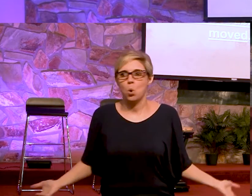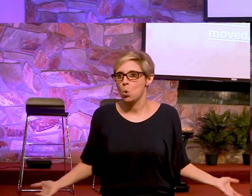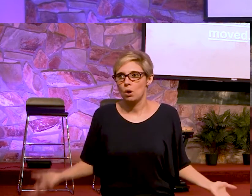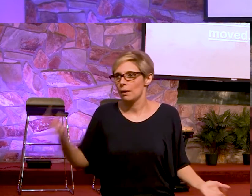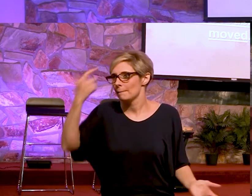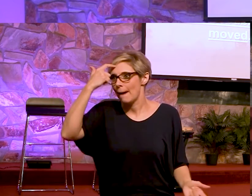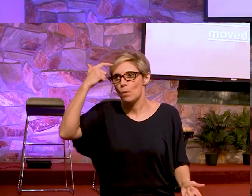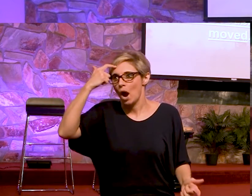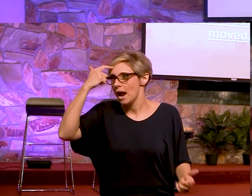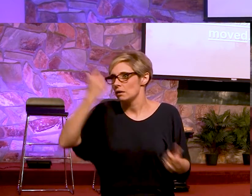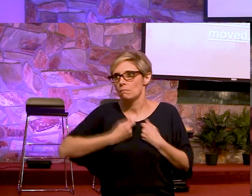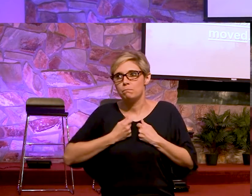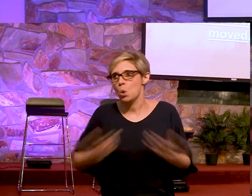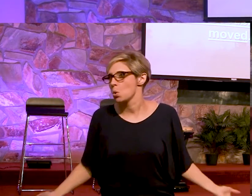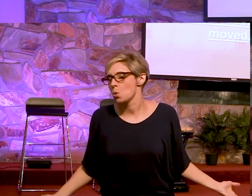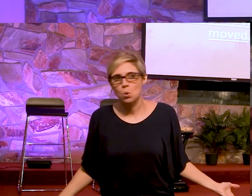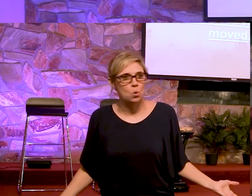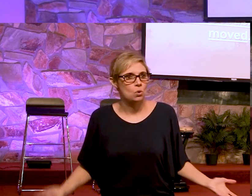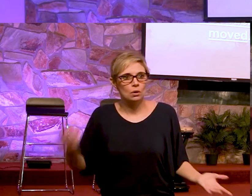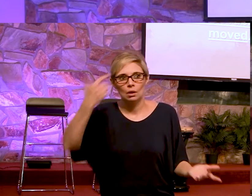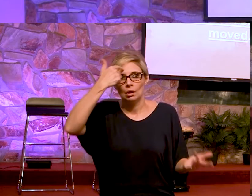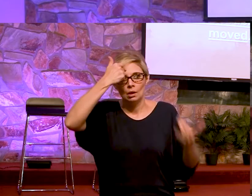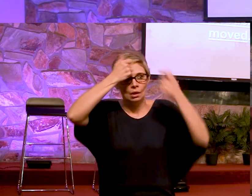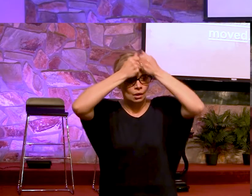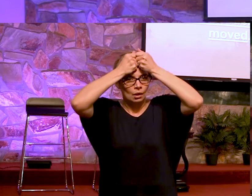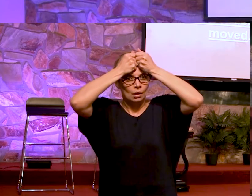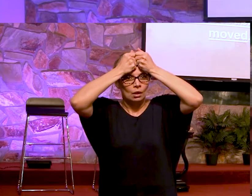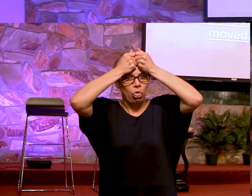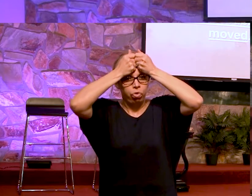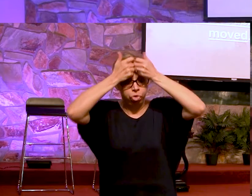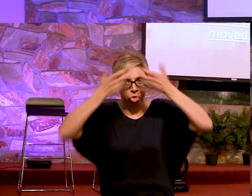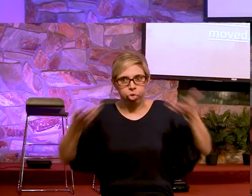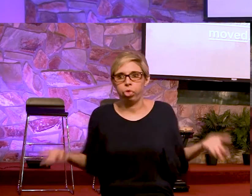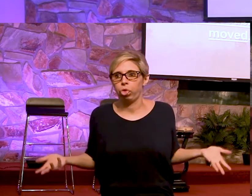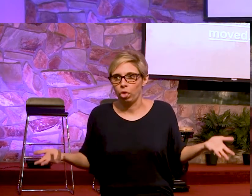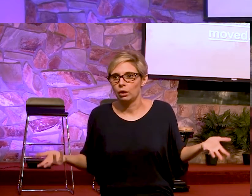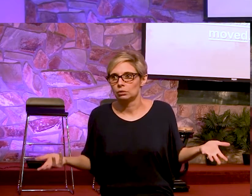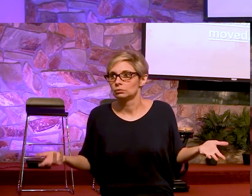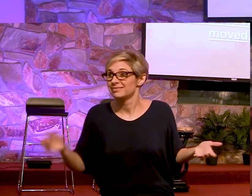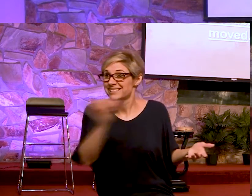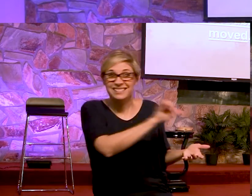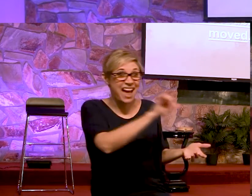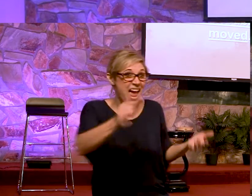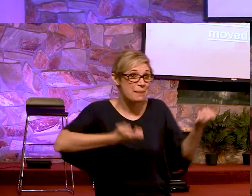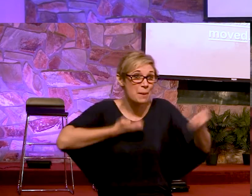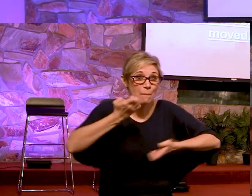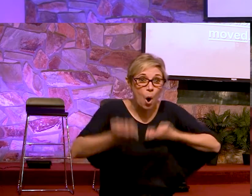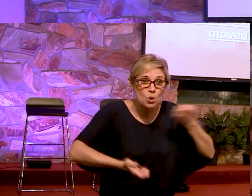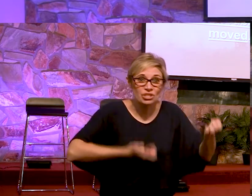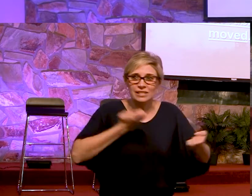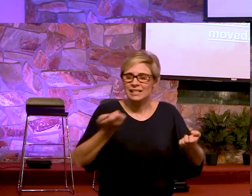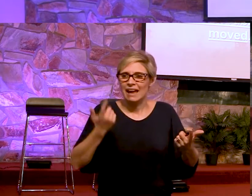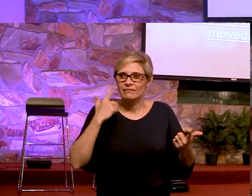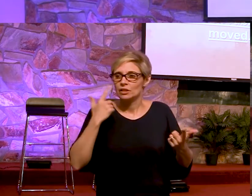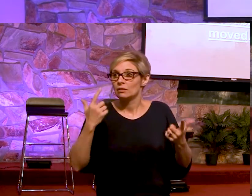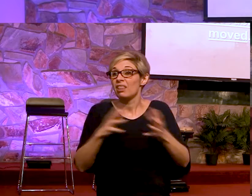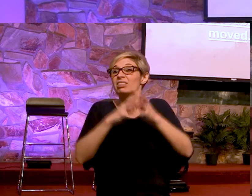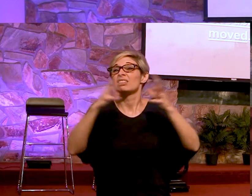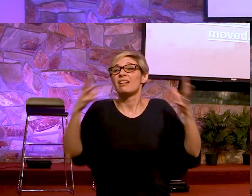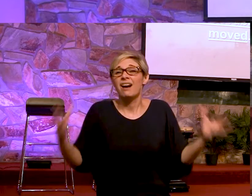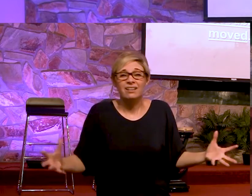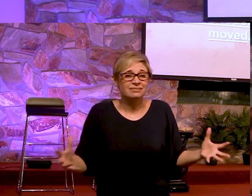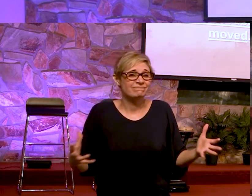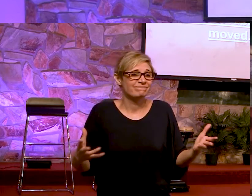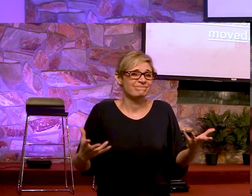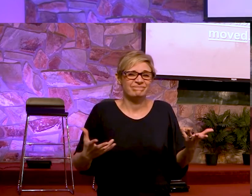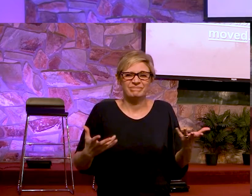mentally. Likewise, even emotionally, man, if you're frustrated emotionally, there's a lot of stuff going on in your life,